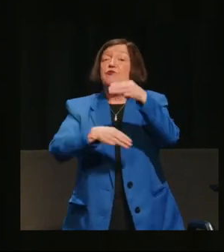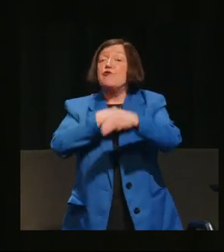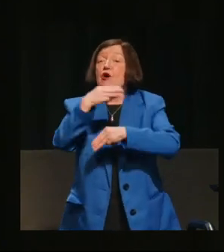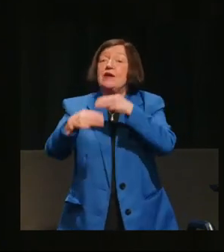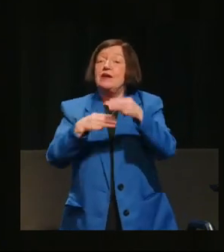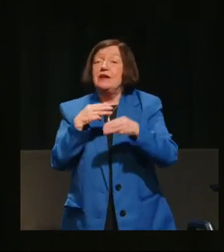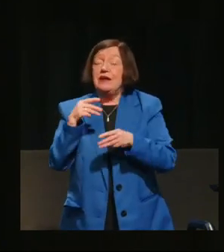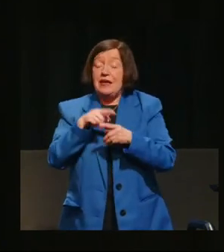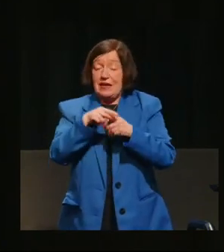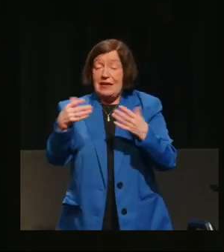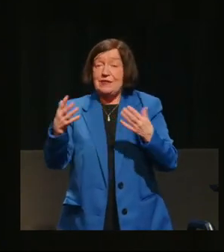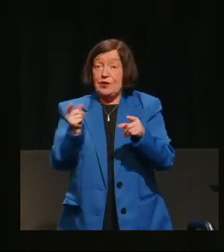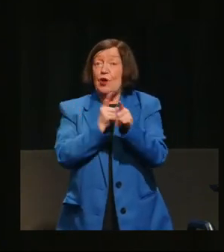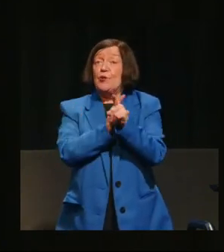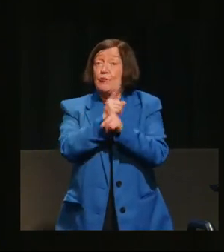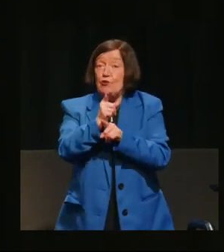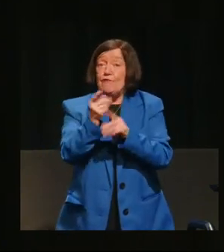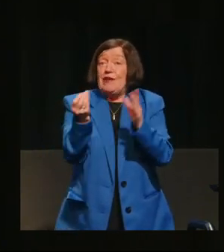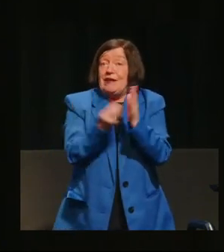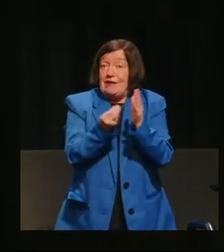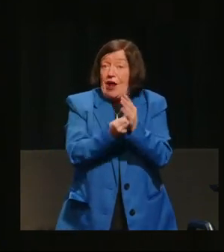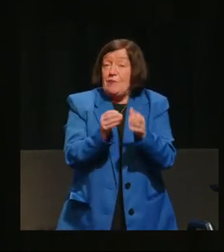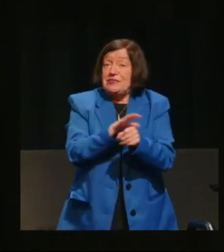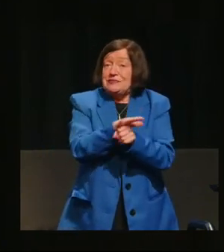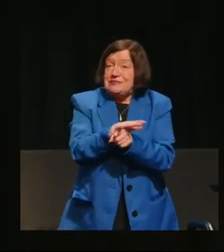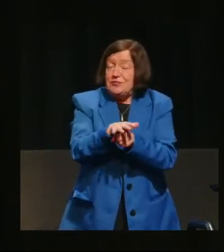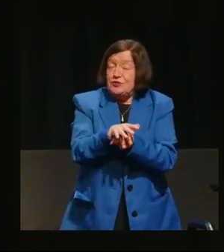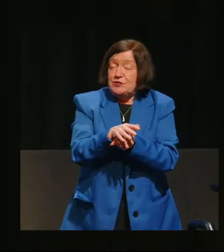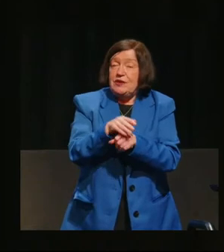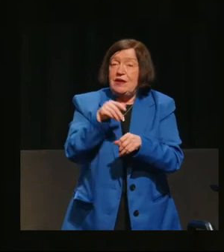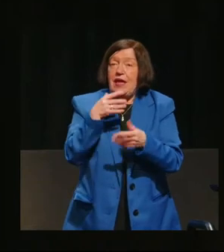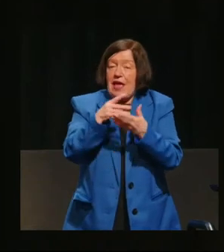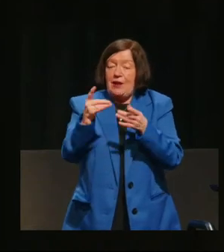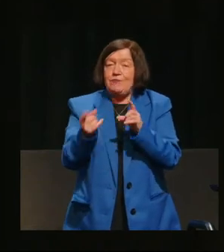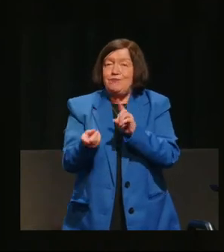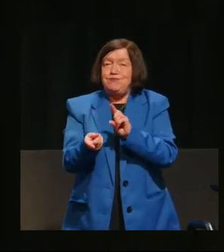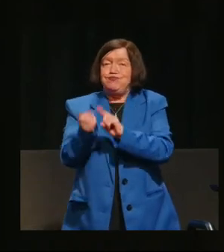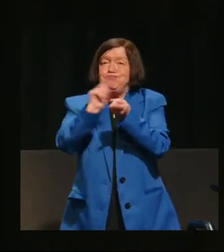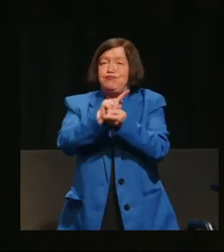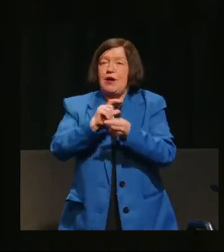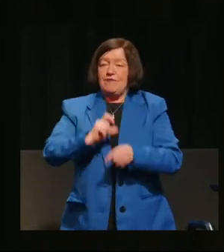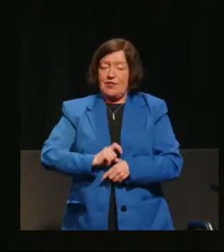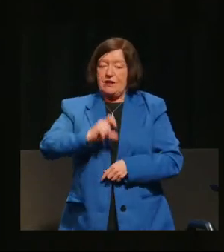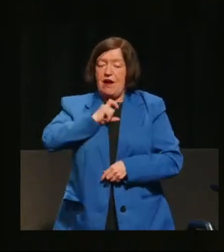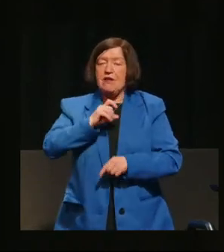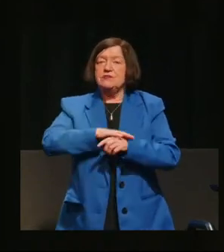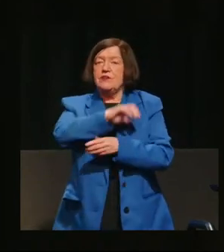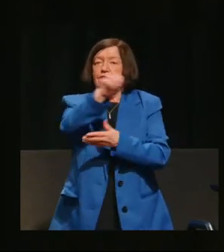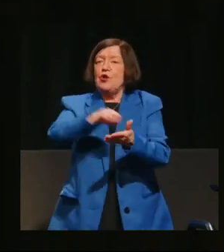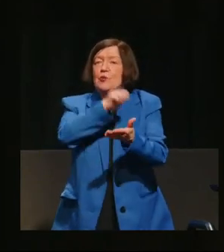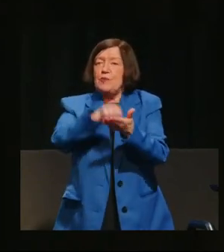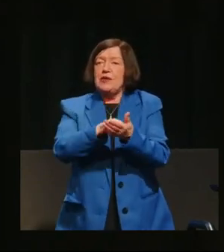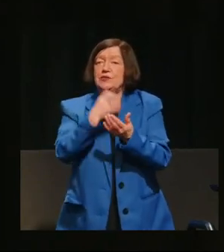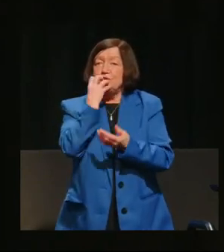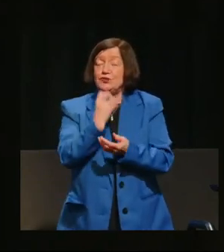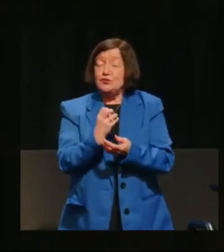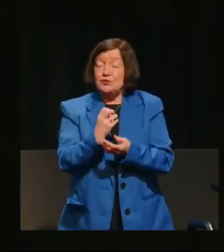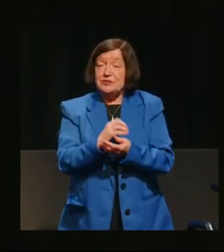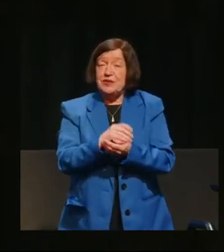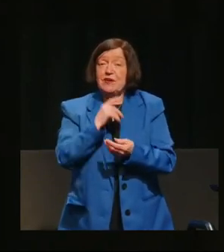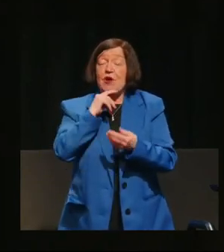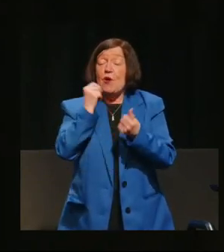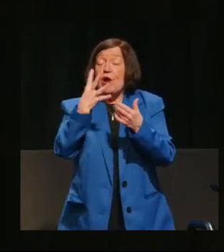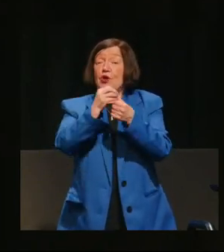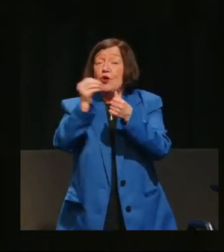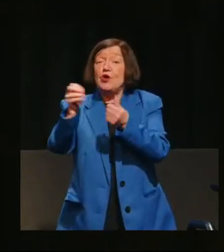as much as the improving economic conditions, allowed the restoration of the confidence of European Jews. However, while